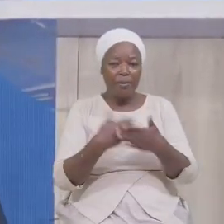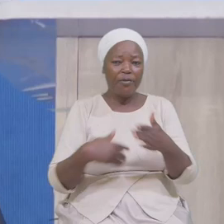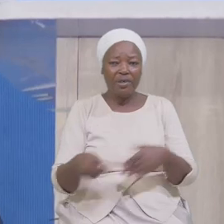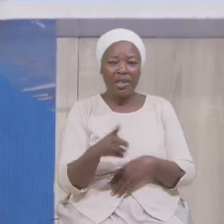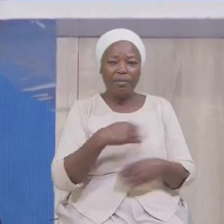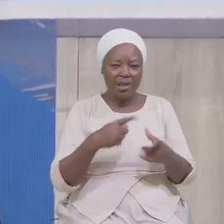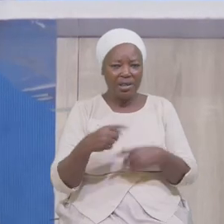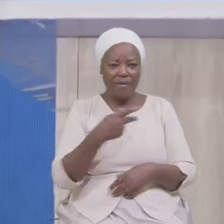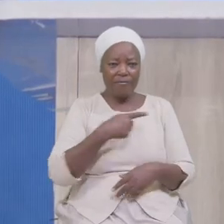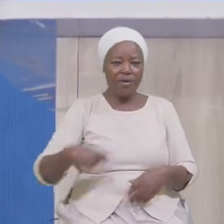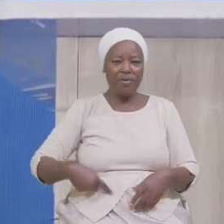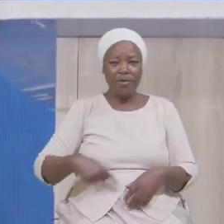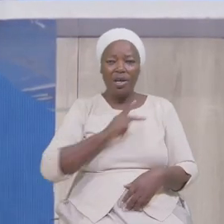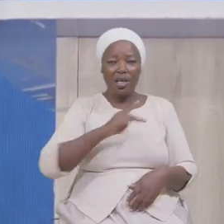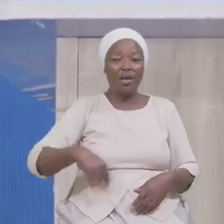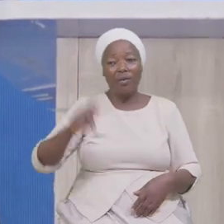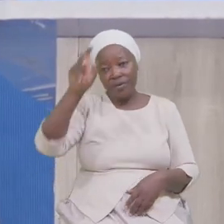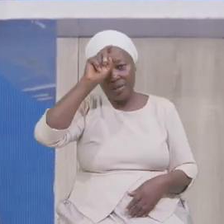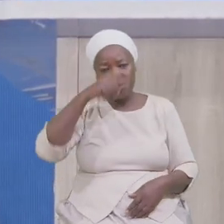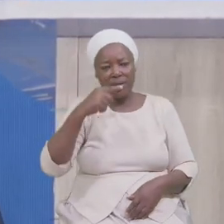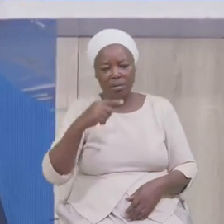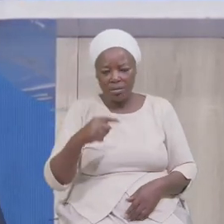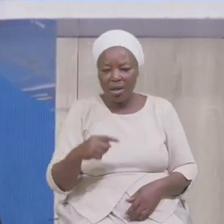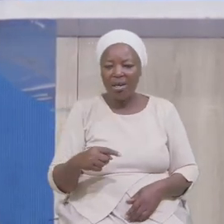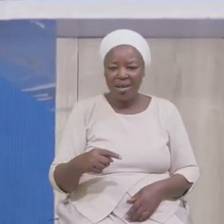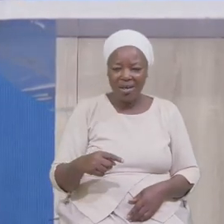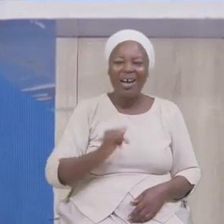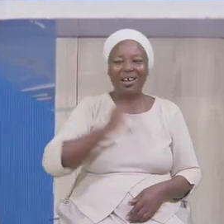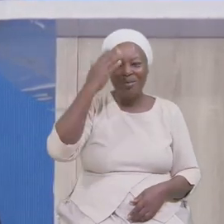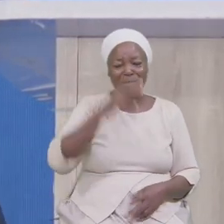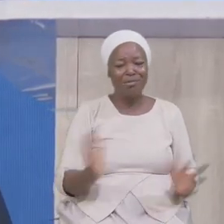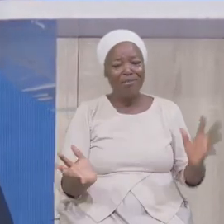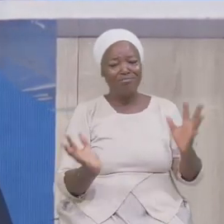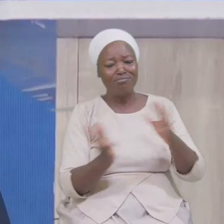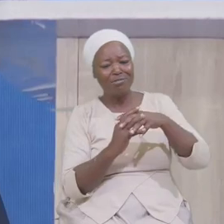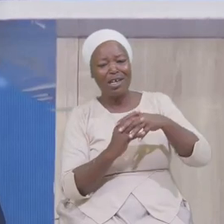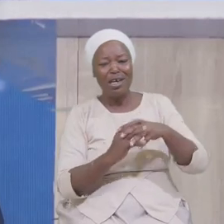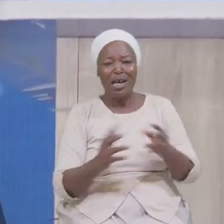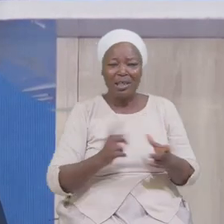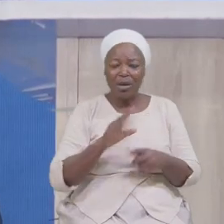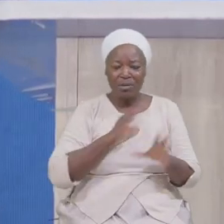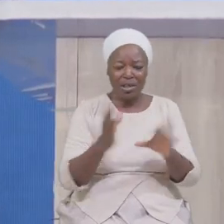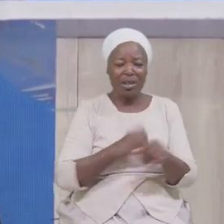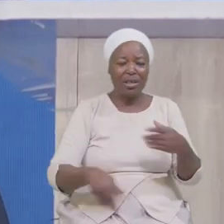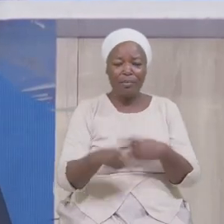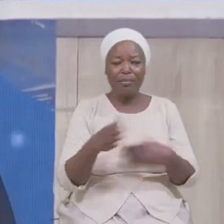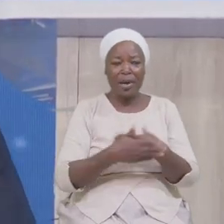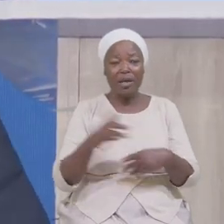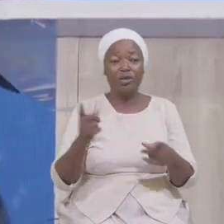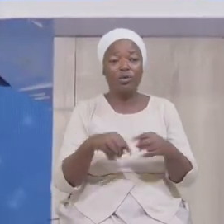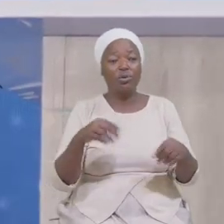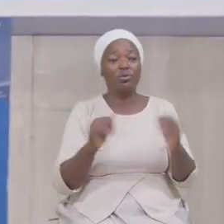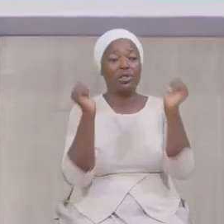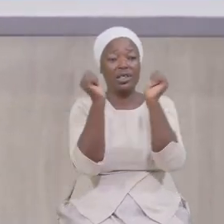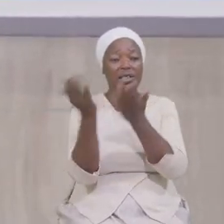said, I would attract them. And I'm going to take them back into slavery. And